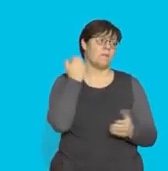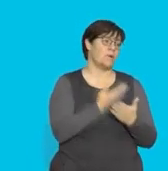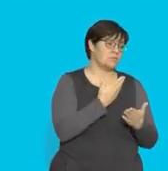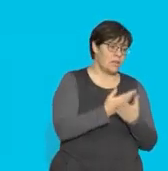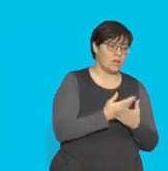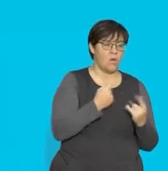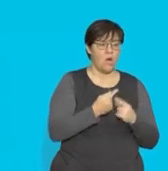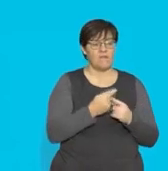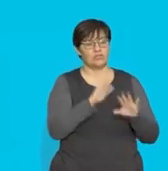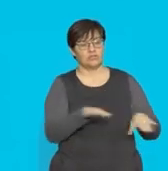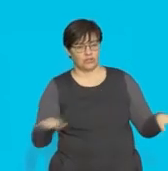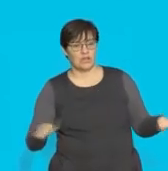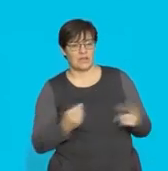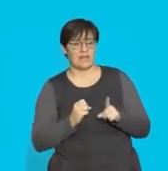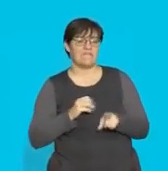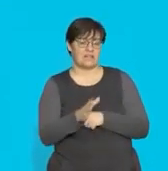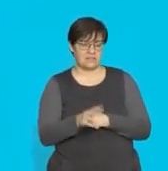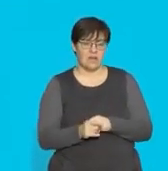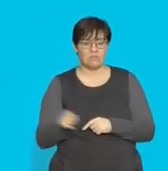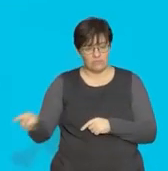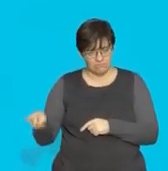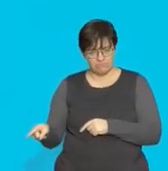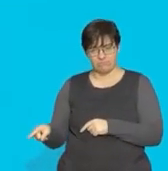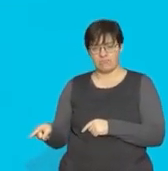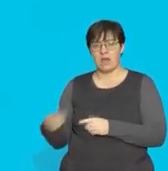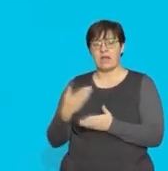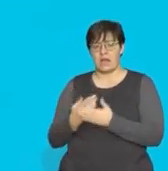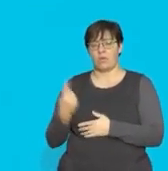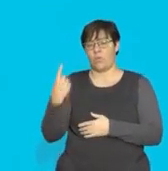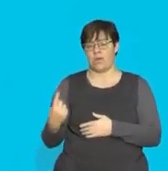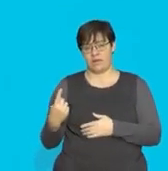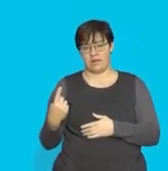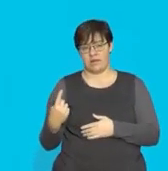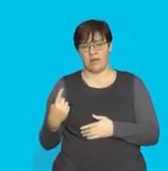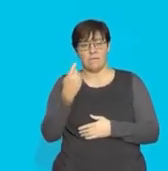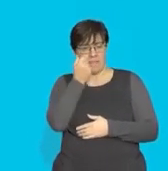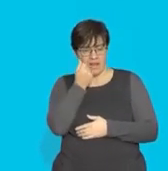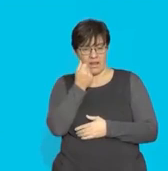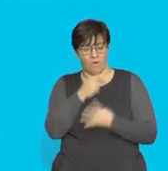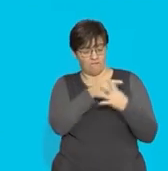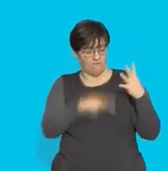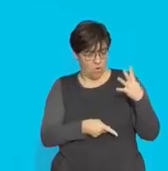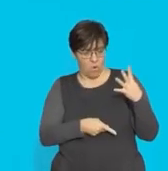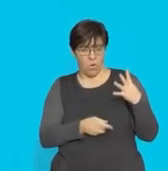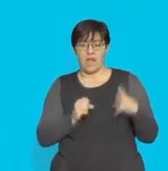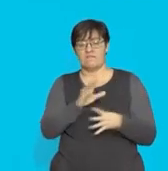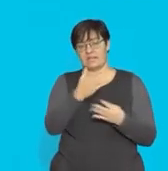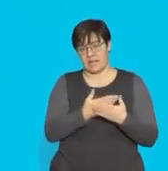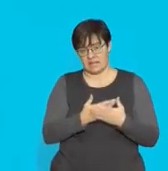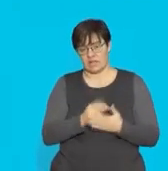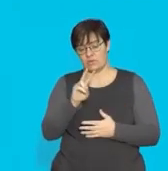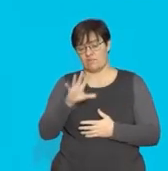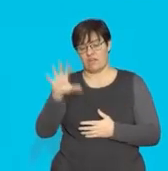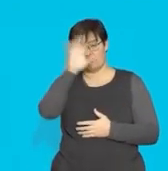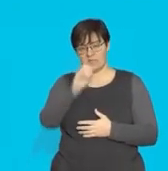be determine the possibilities of having an offspring that is affected. And we've just established that there's one male of the 4 that could